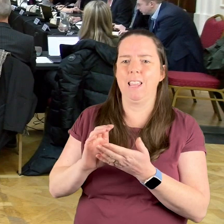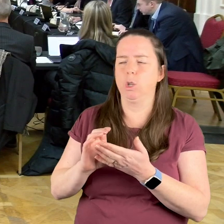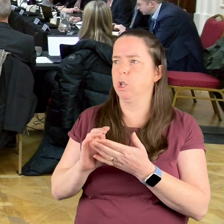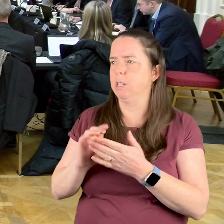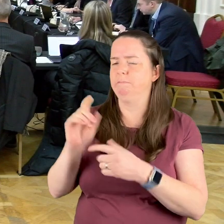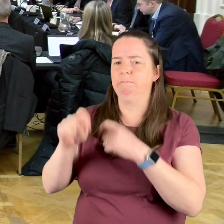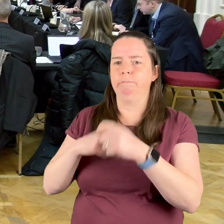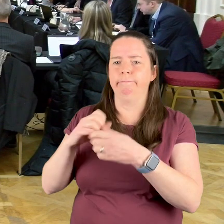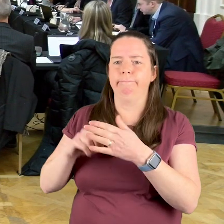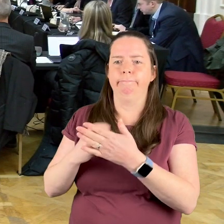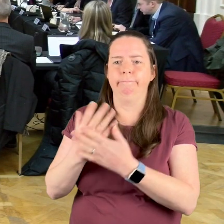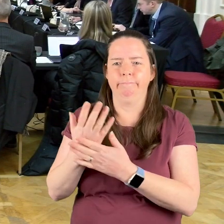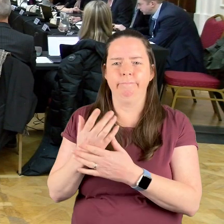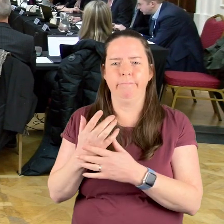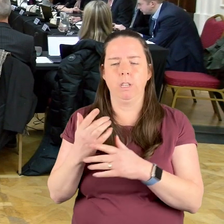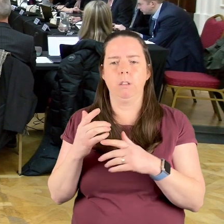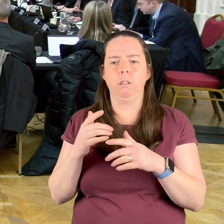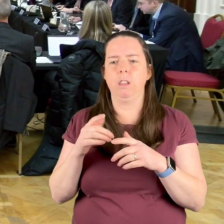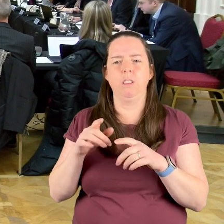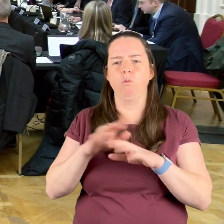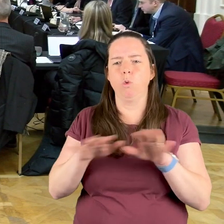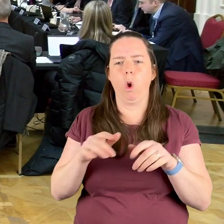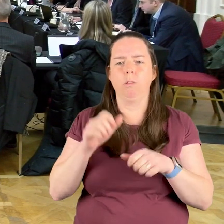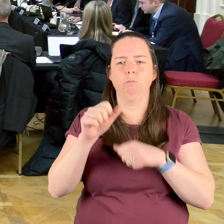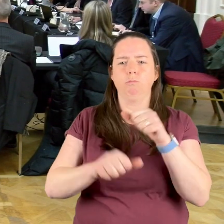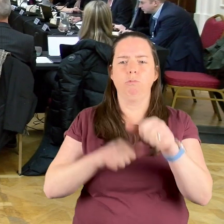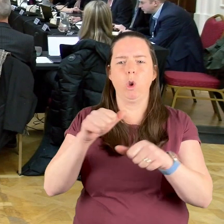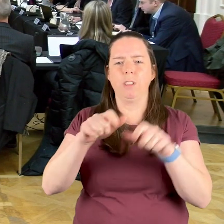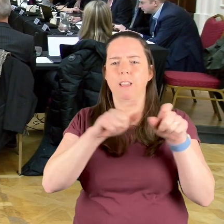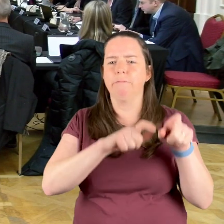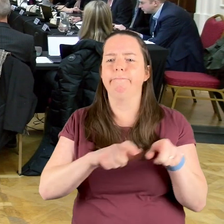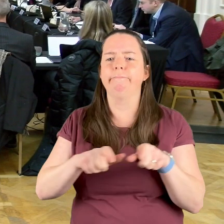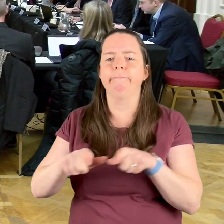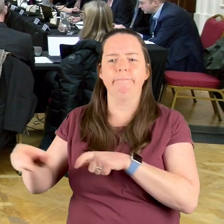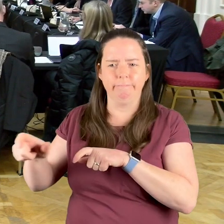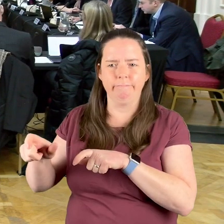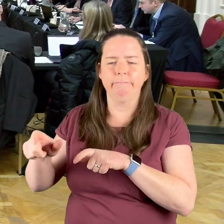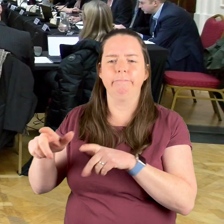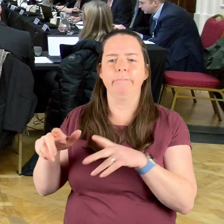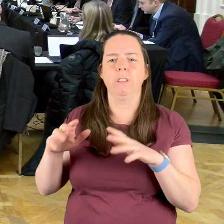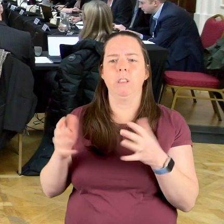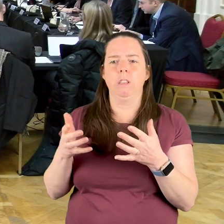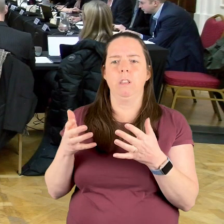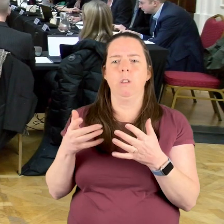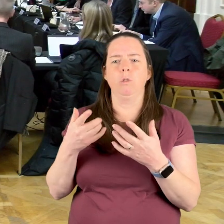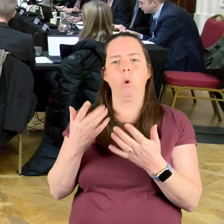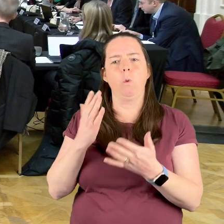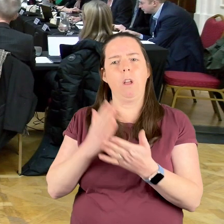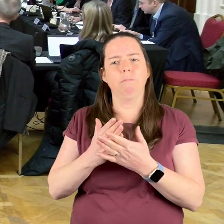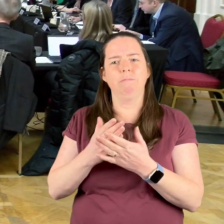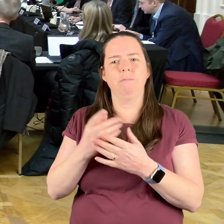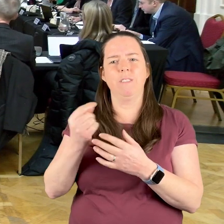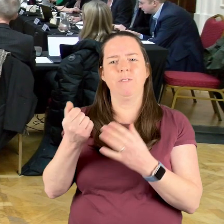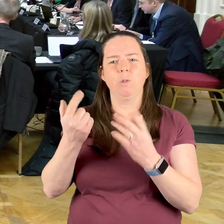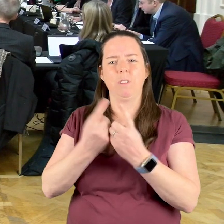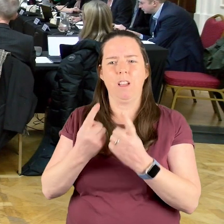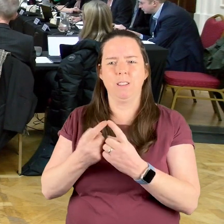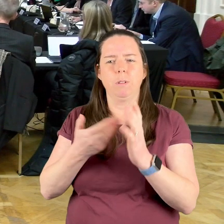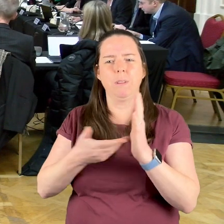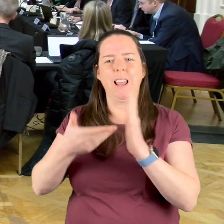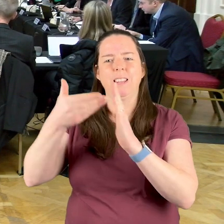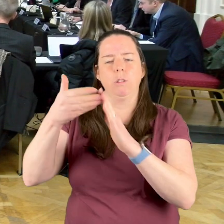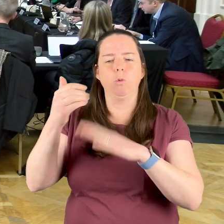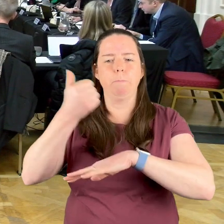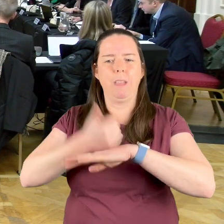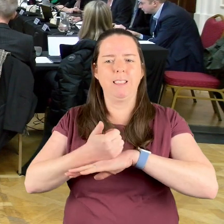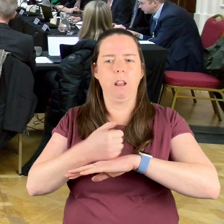continues to evolve. This is not a steady state process in how it's being done. And so actually certain items are being added into the